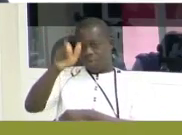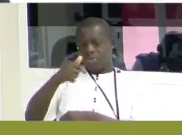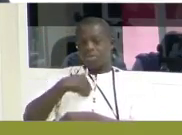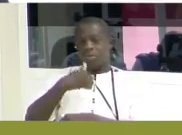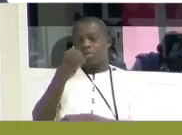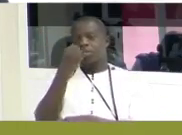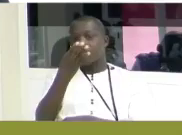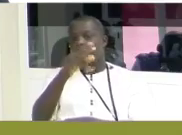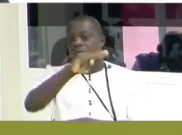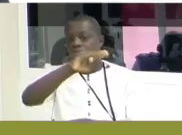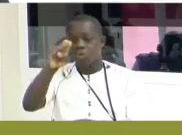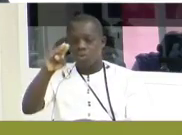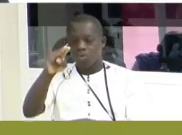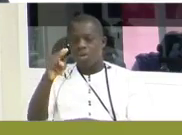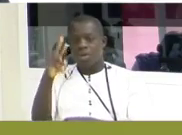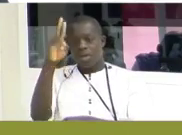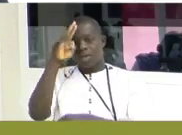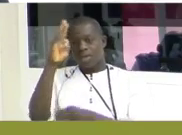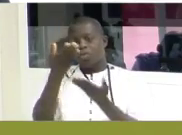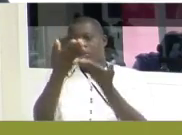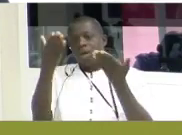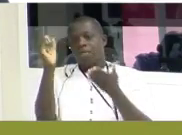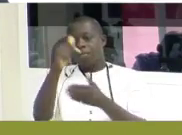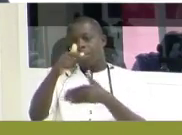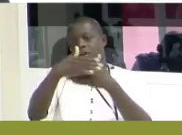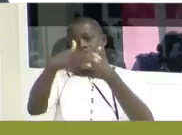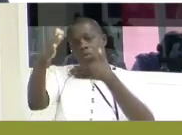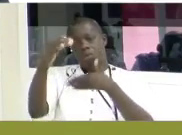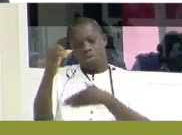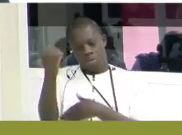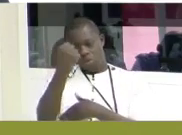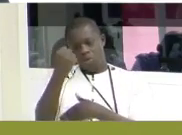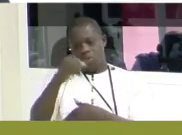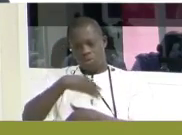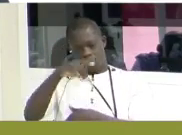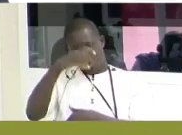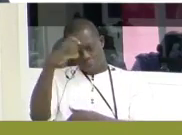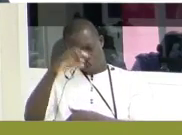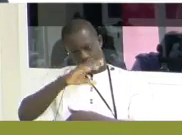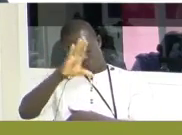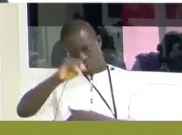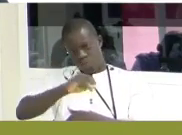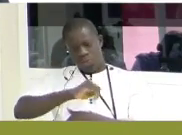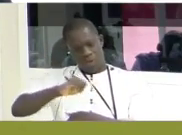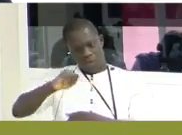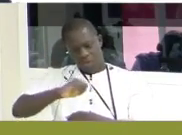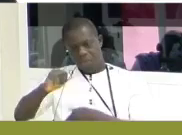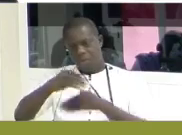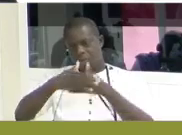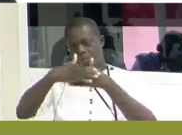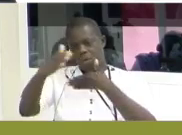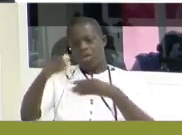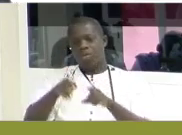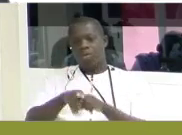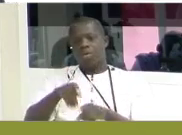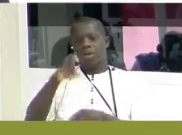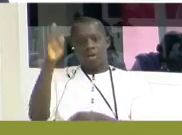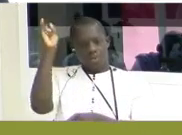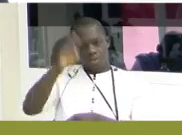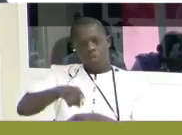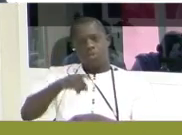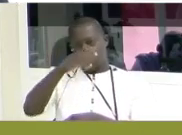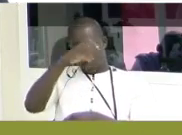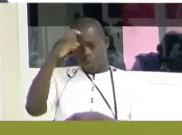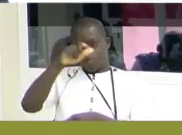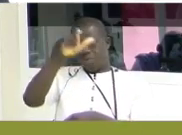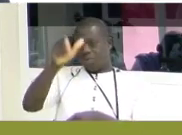why I'm paid more than them on a weekly basis is because I'm performing well. So he said, no, you have to be staffed. So that push and pull until some time, then